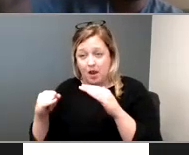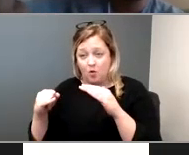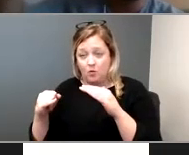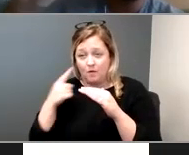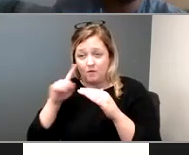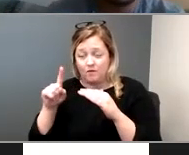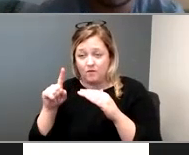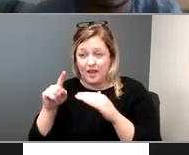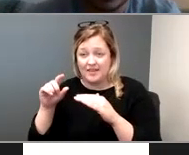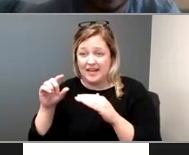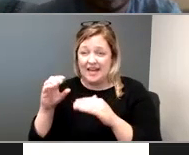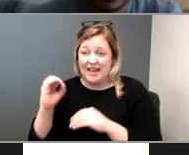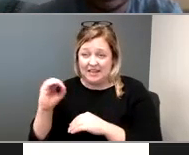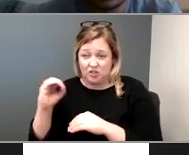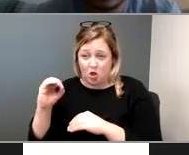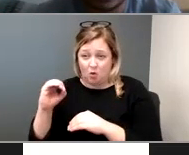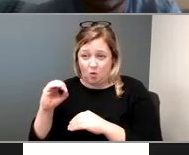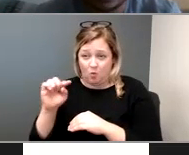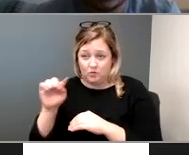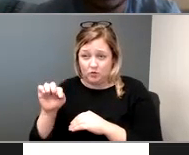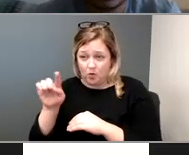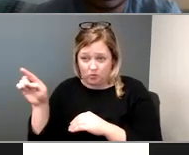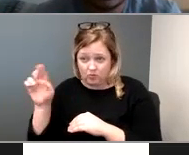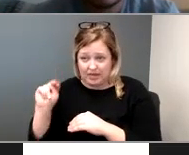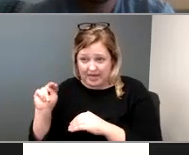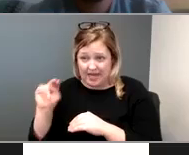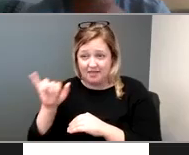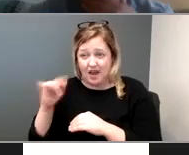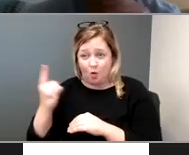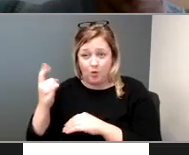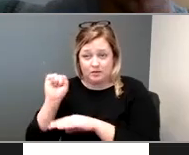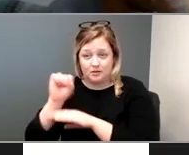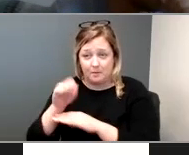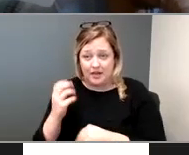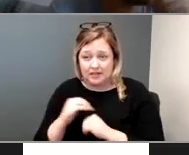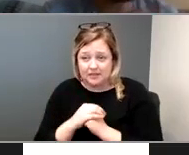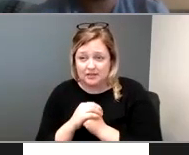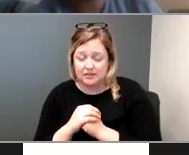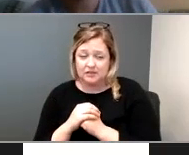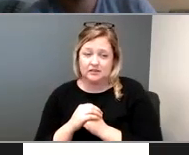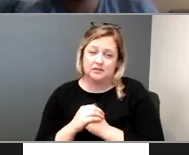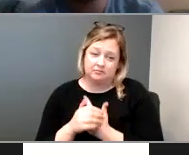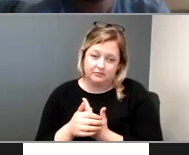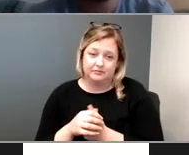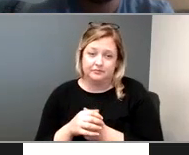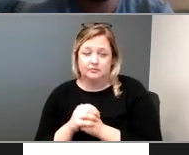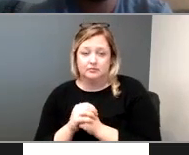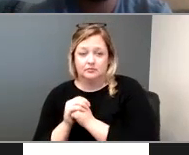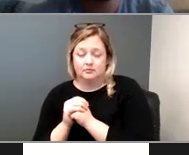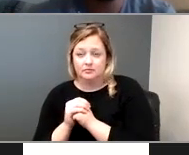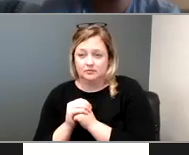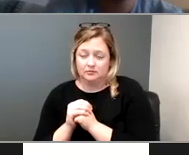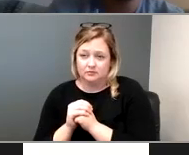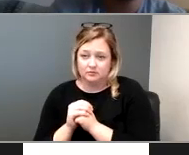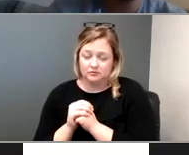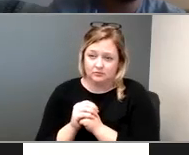n will always dominate log of n. Okay, very good. So, pardon me. If that is the case,